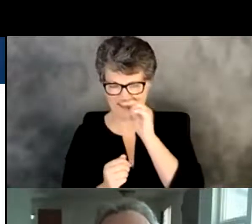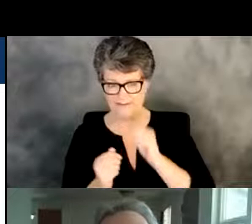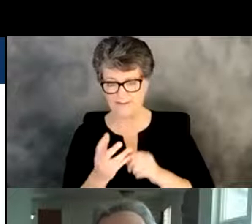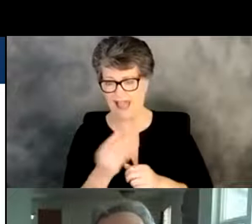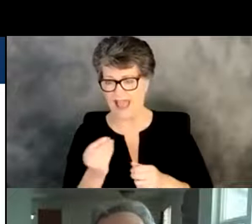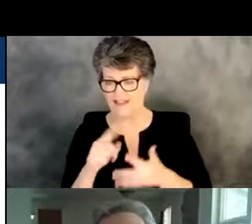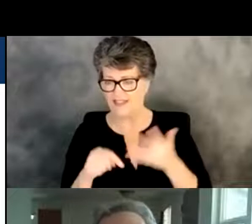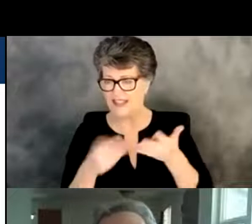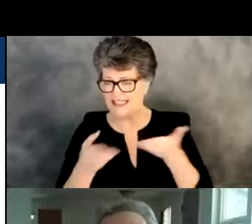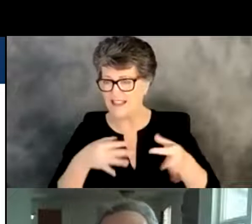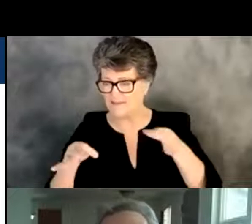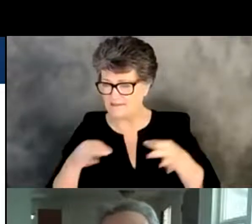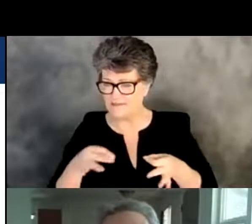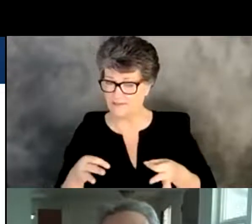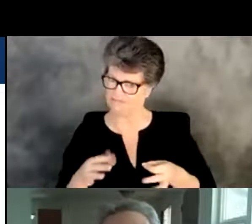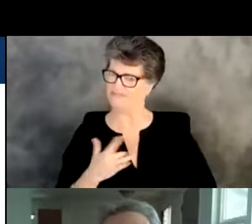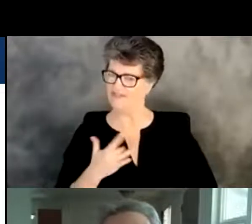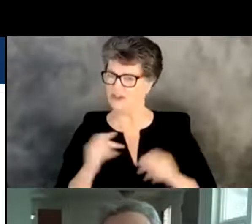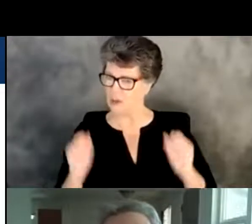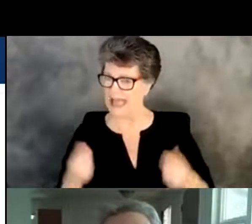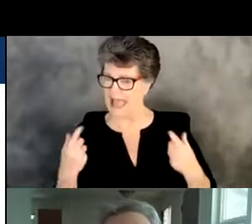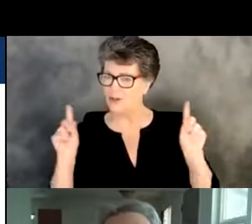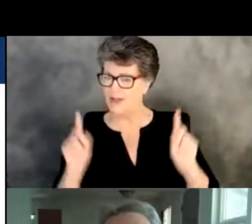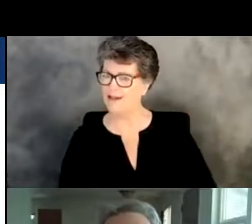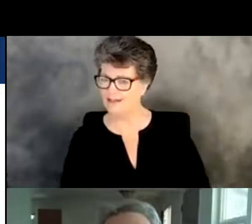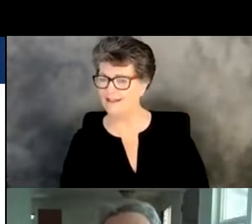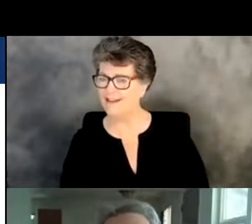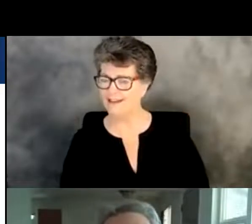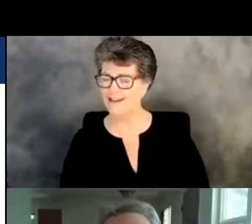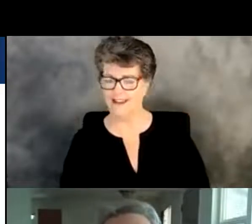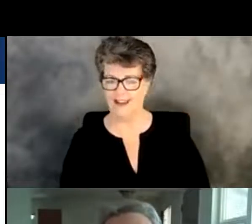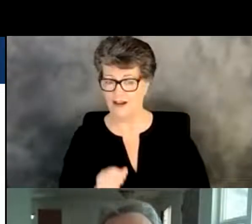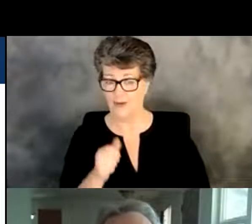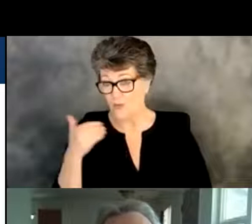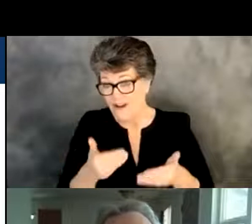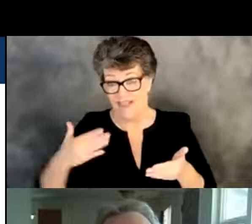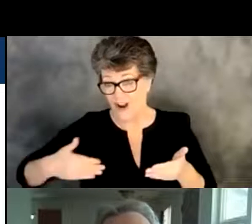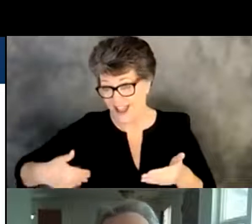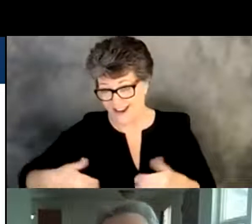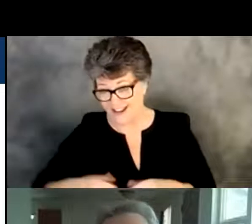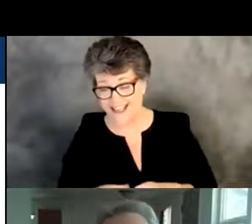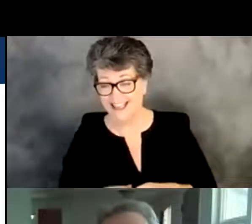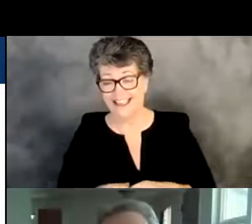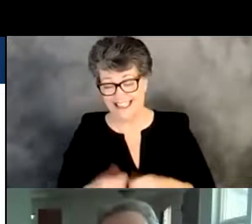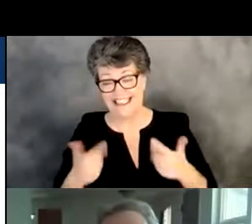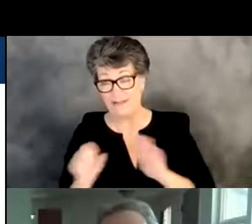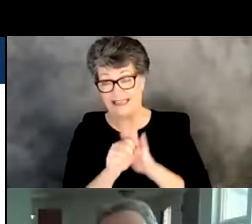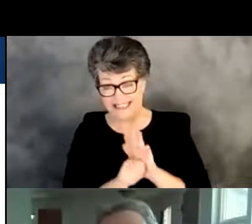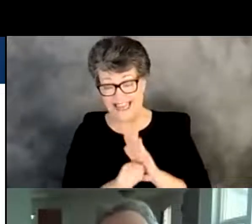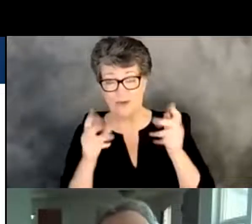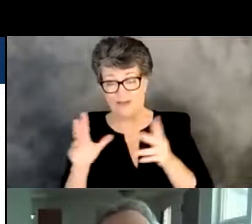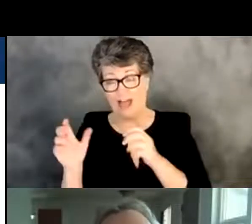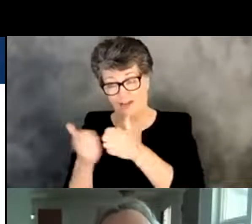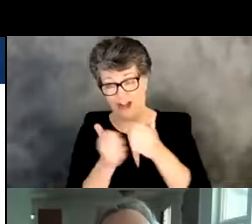laid out, it really feels like we can do that. We're not there yet. It's a big state. We have a lot of